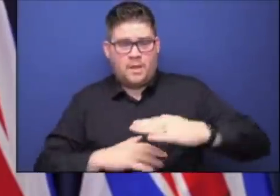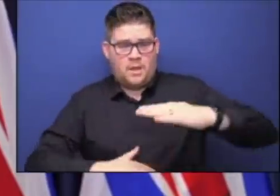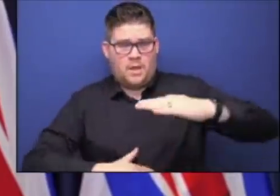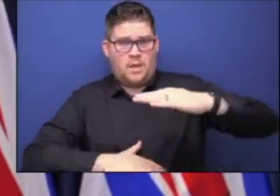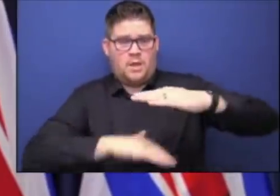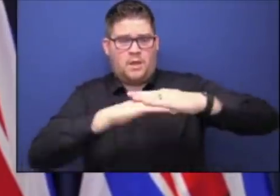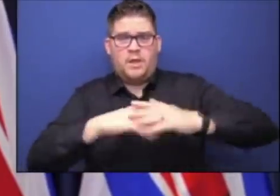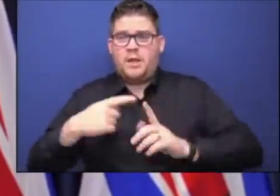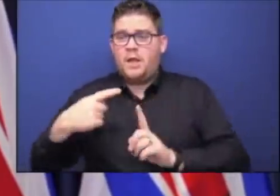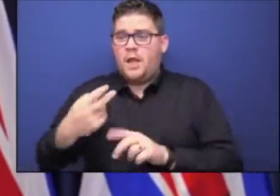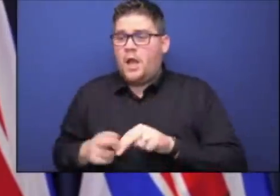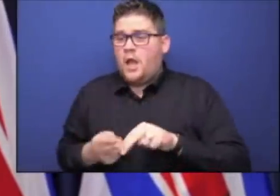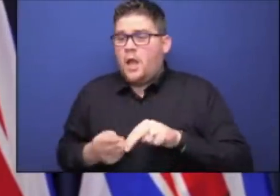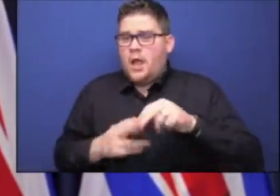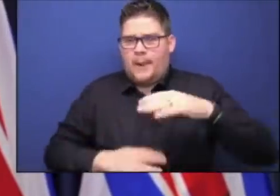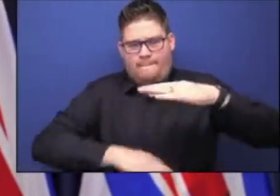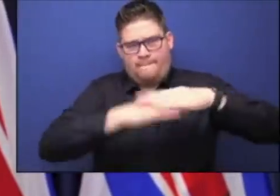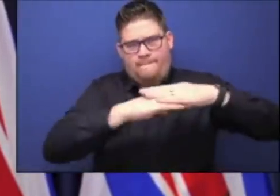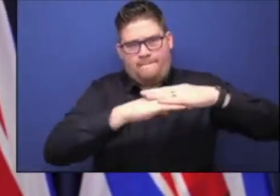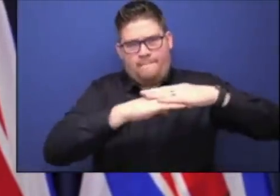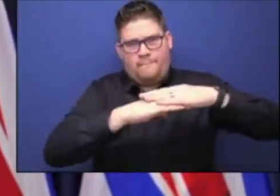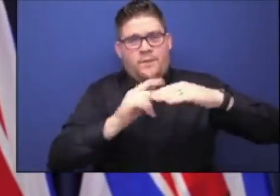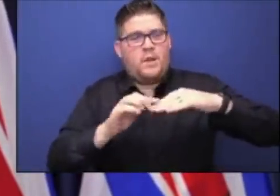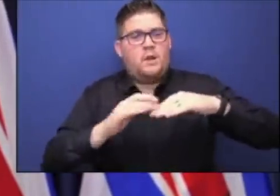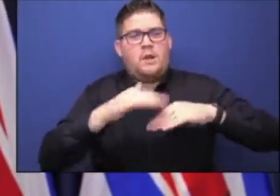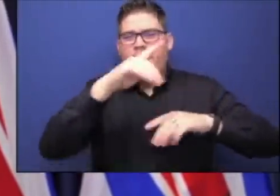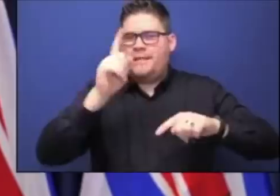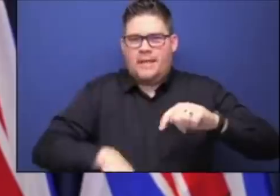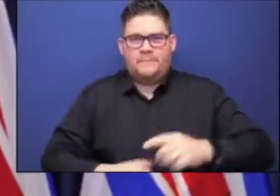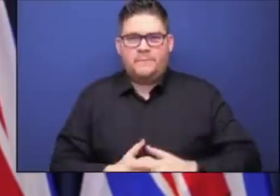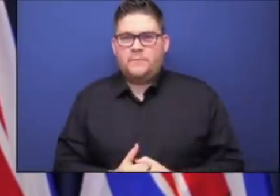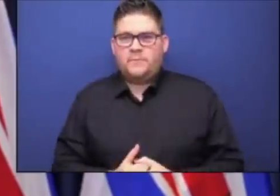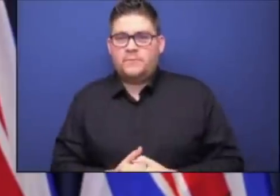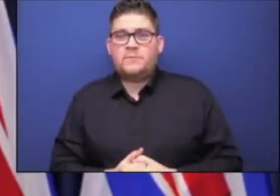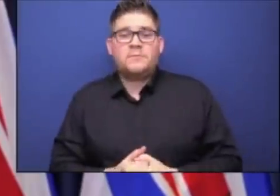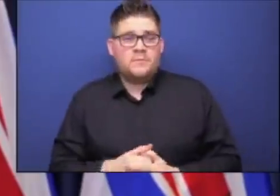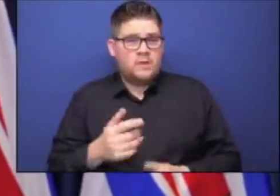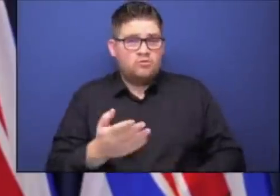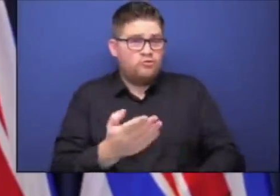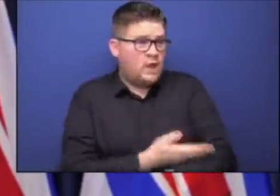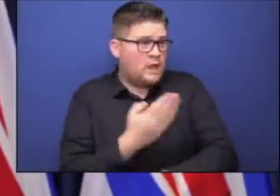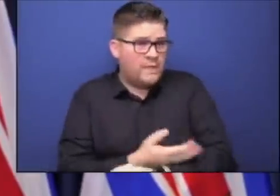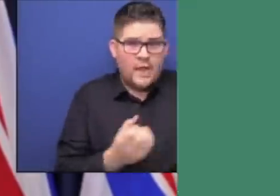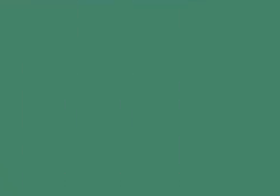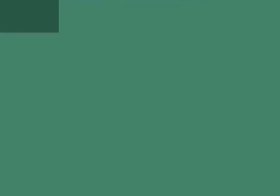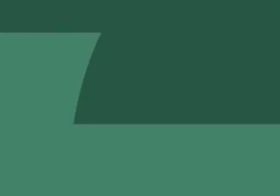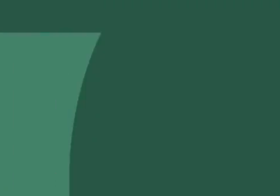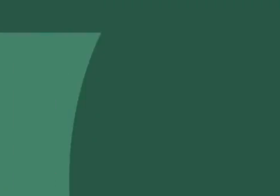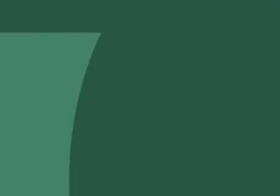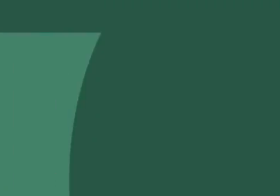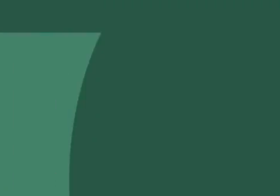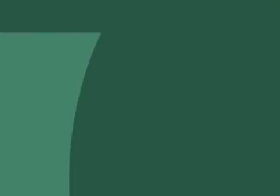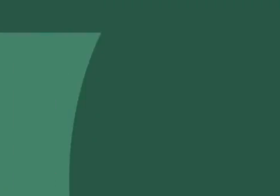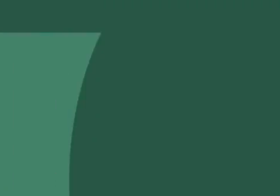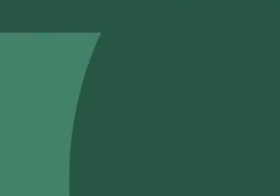have called for a long time, and I'm so glad that with these legislative changes we'll be able to answer that call.